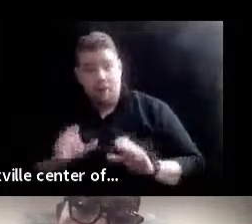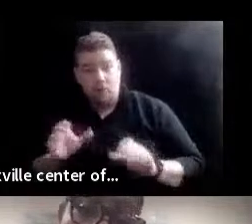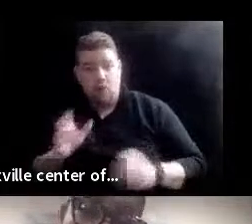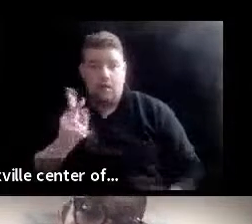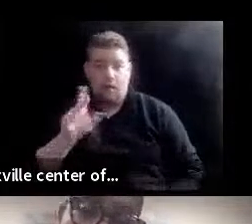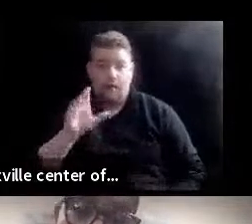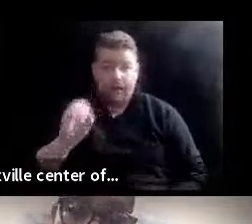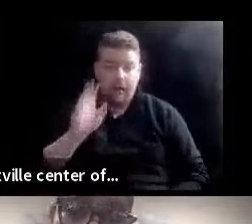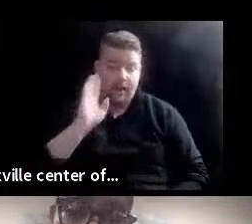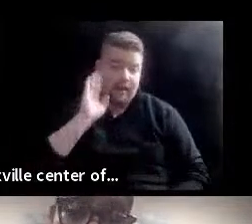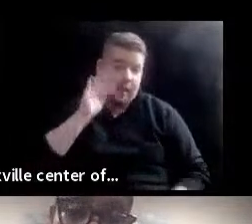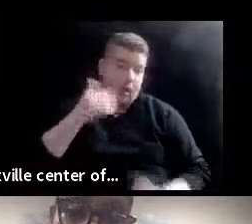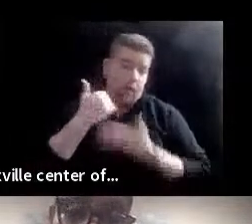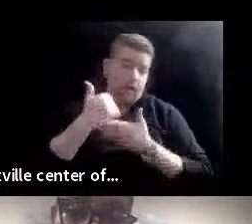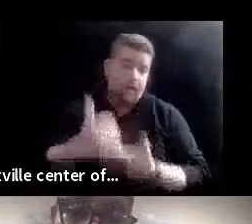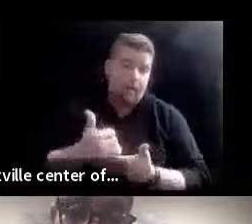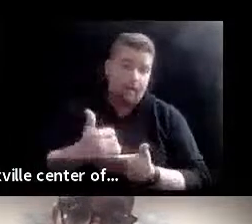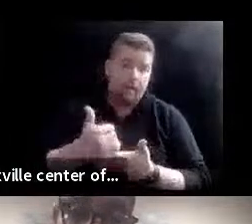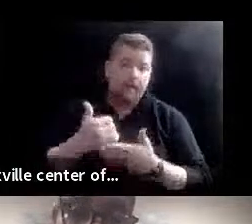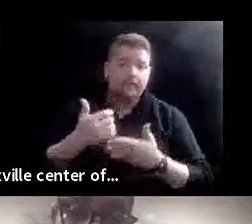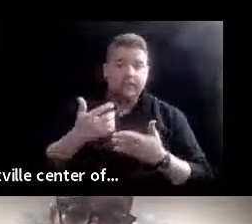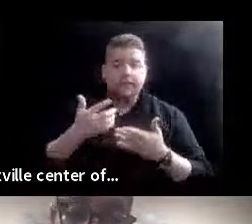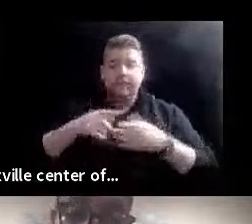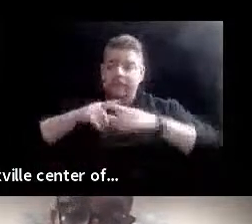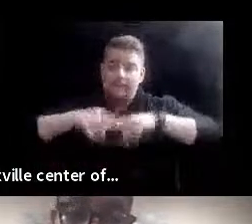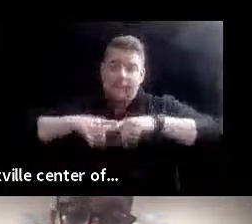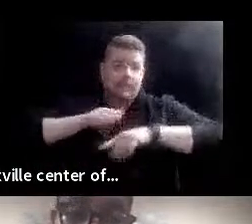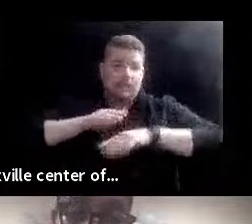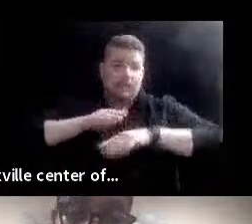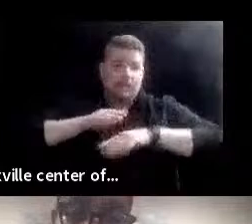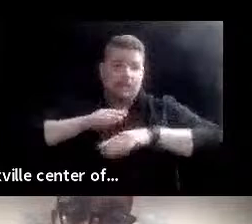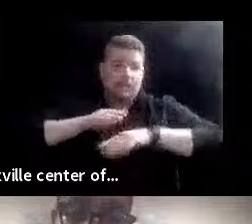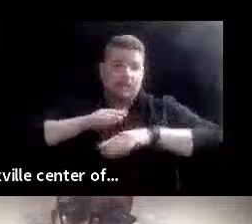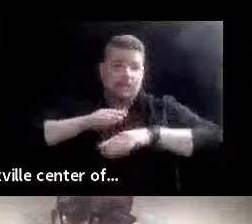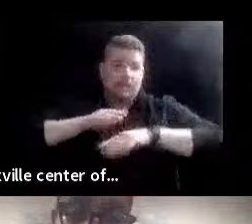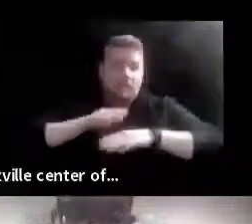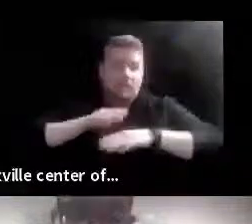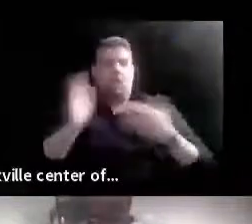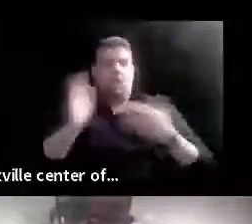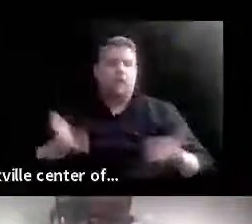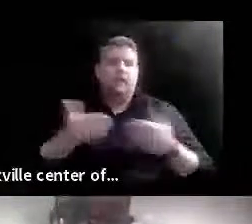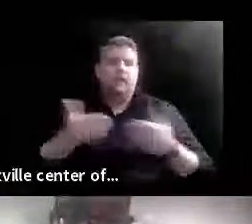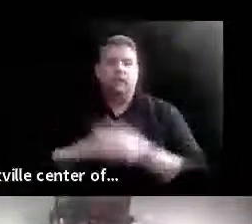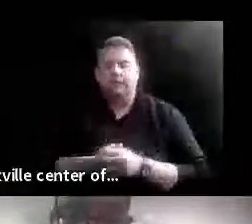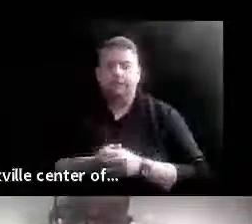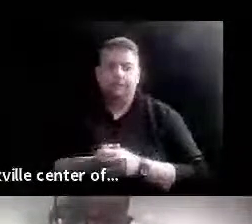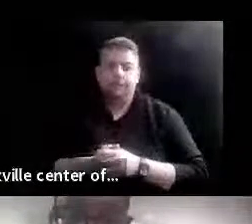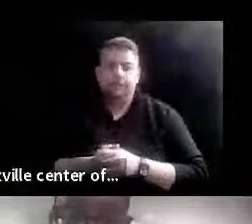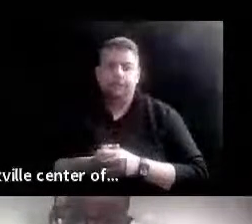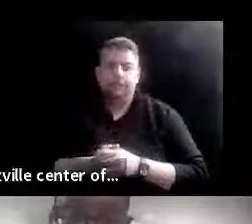that might help based on the recommendations in the report.